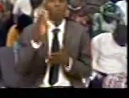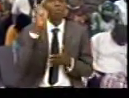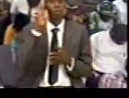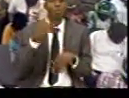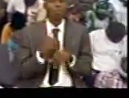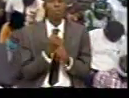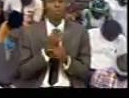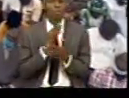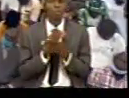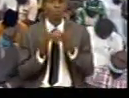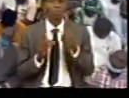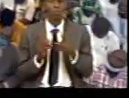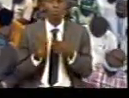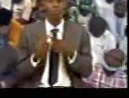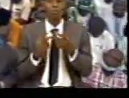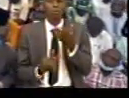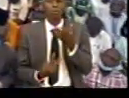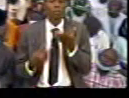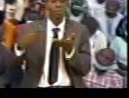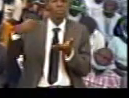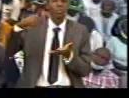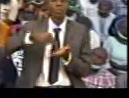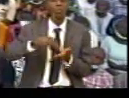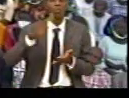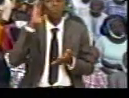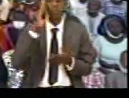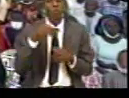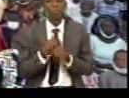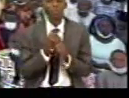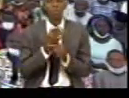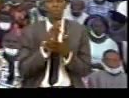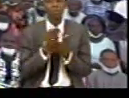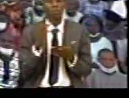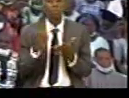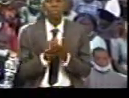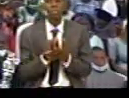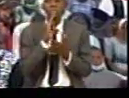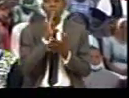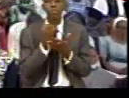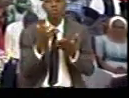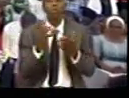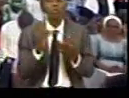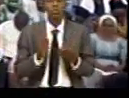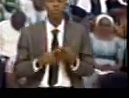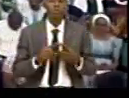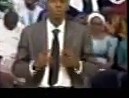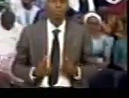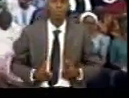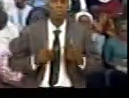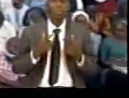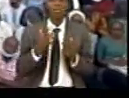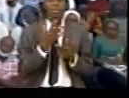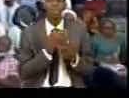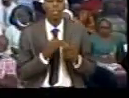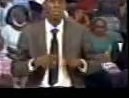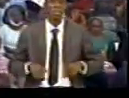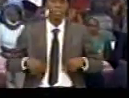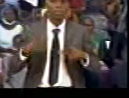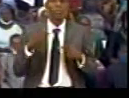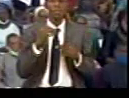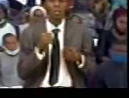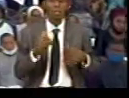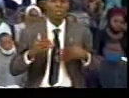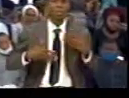somebody move forward, will make somebody wanting to live, and they will live excited life and profitable